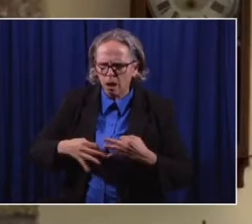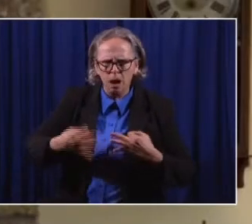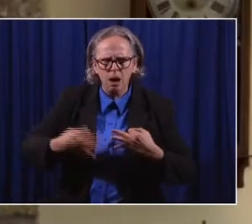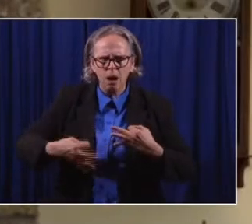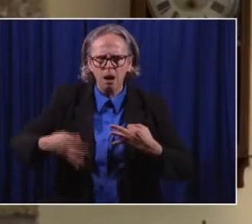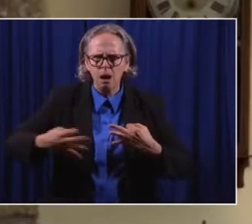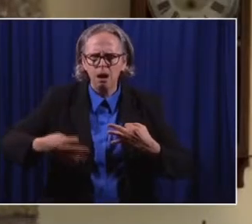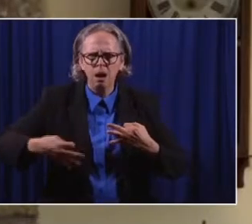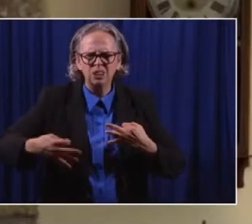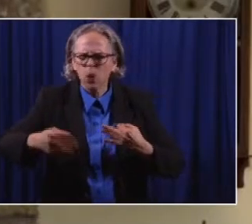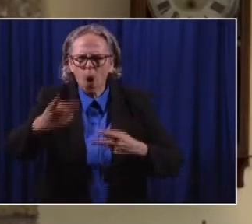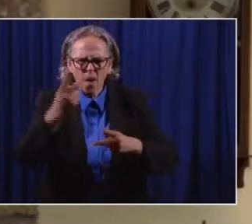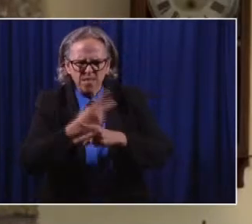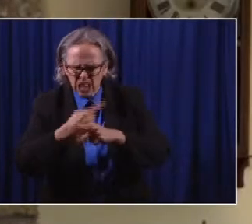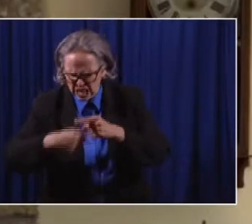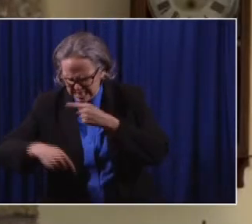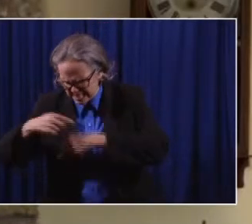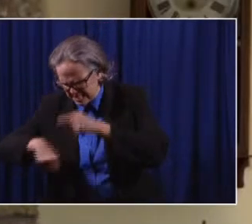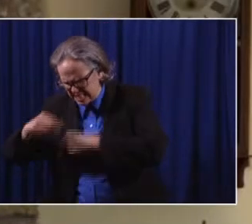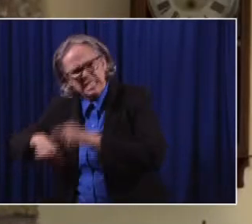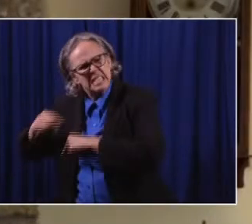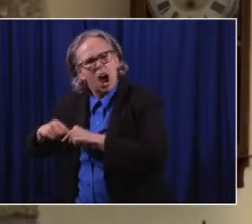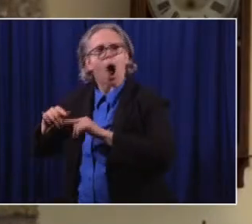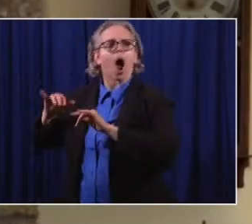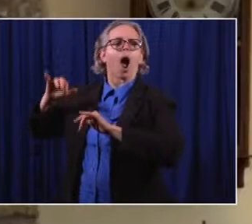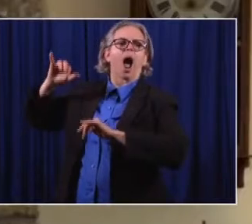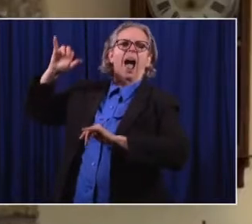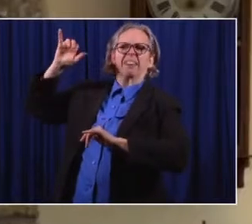just gave a few minutes ago, what they found out.